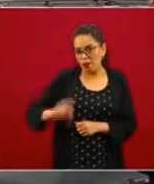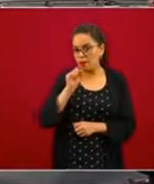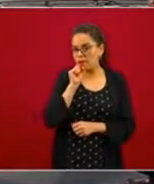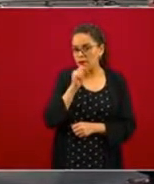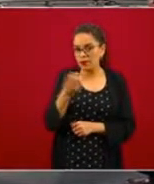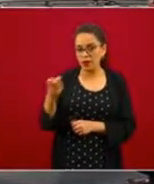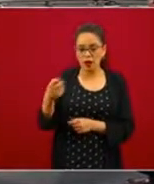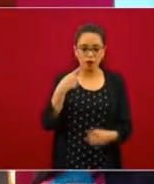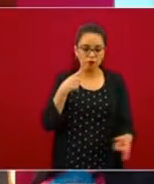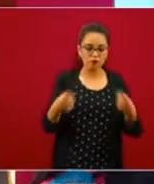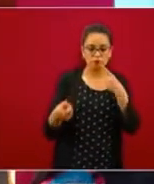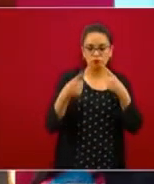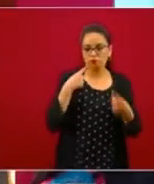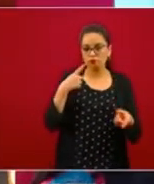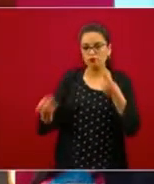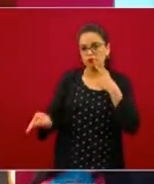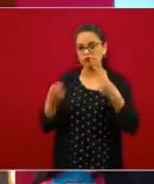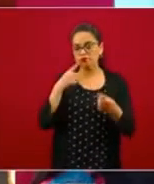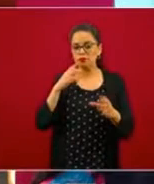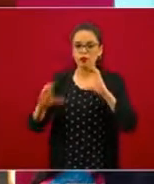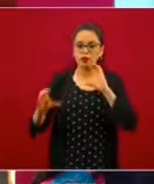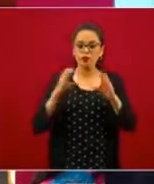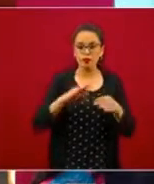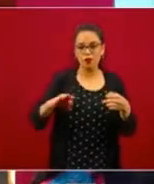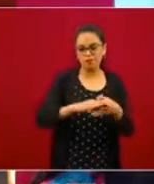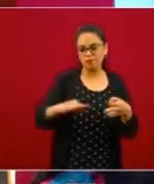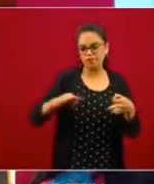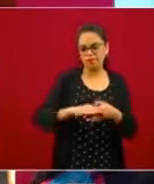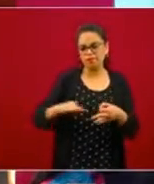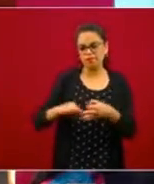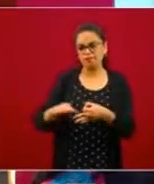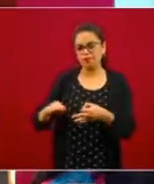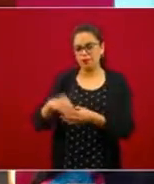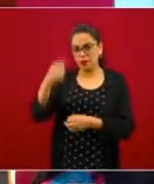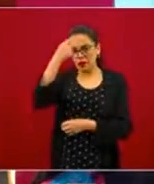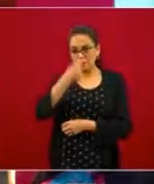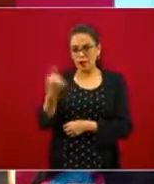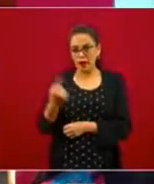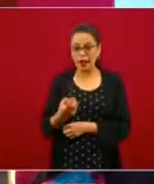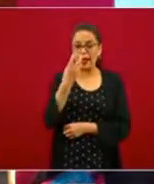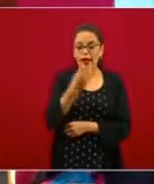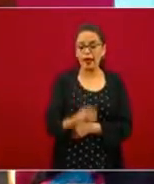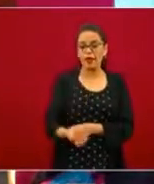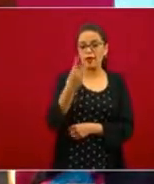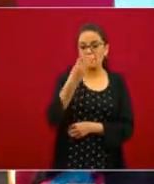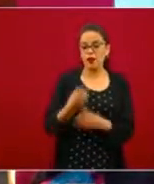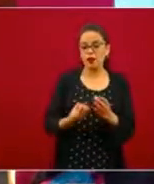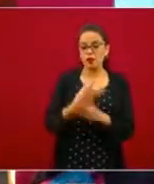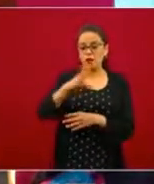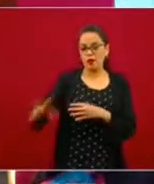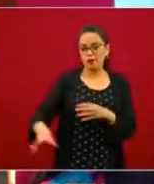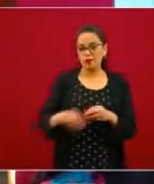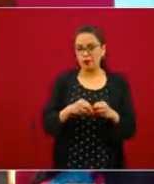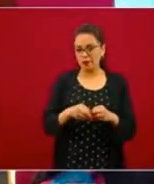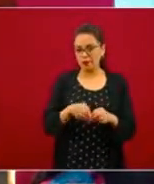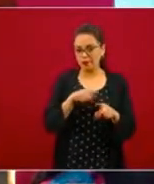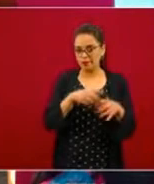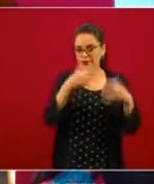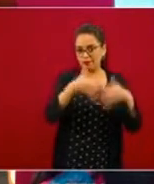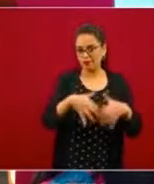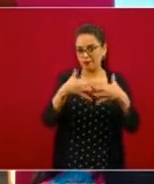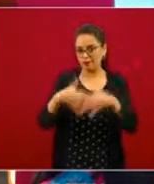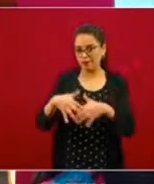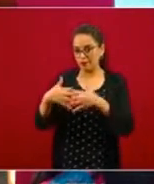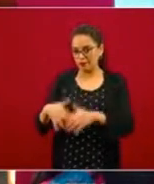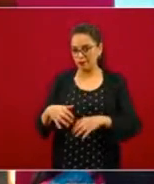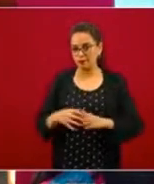our quienes hemos estado um, hablando de governor manera in Mexico permanente sobre City. estos tres We've all sectores. been Desde part luego of a hay constant estados dialogue. en And donde of course, los tres there